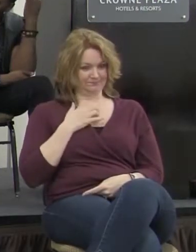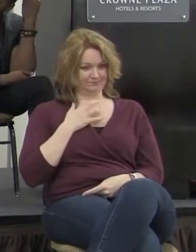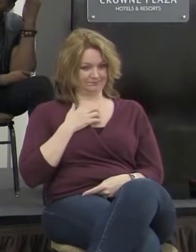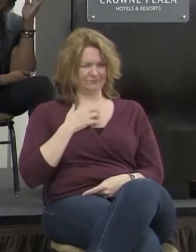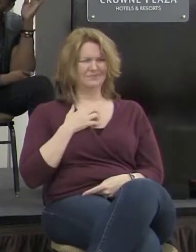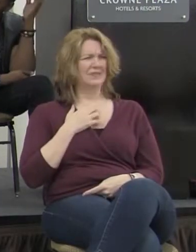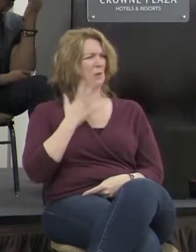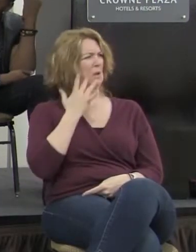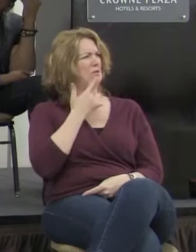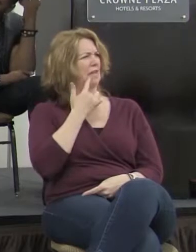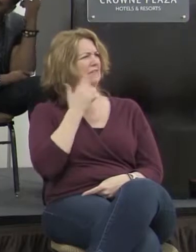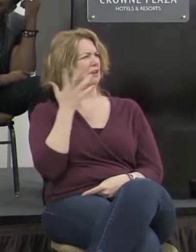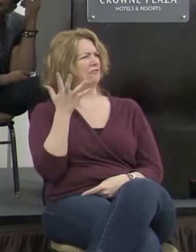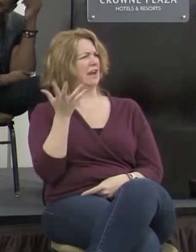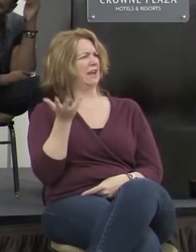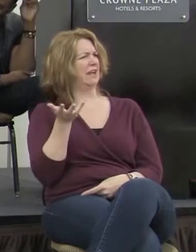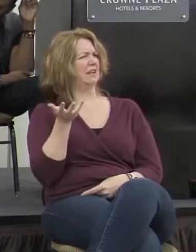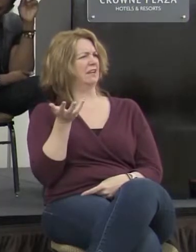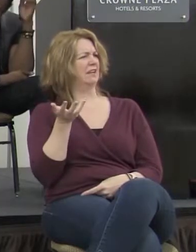why y'all laughing already?